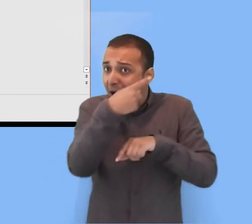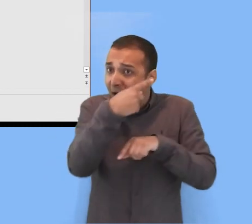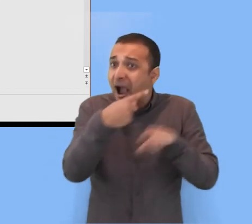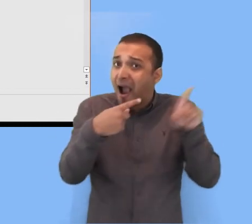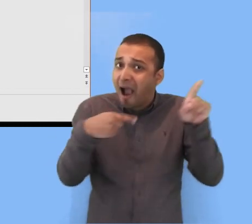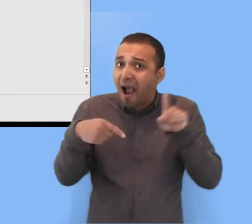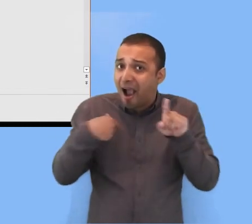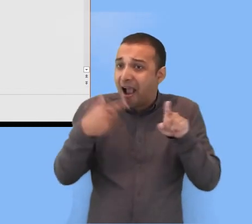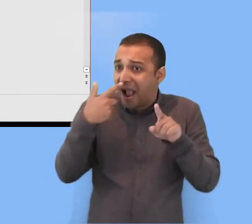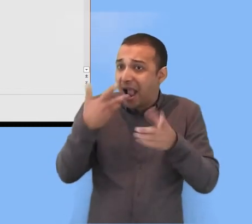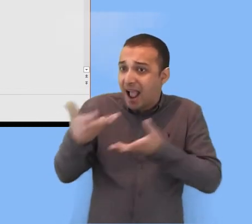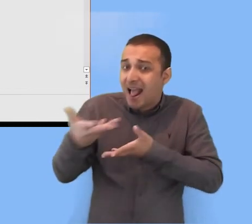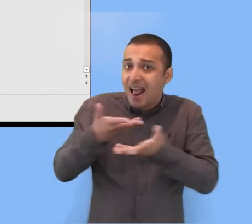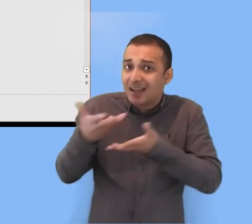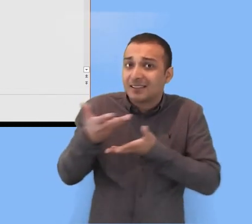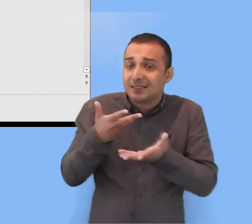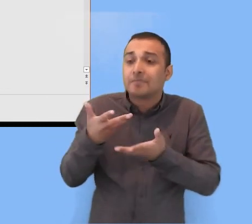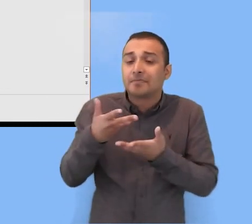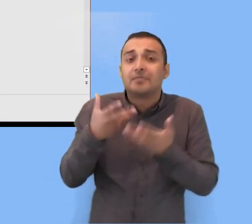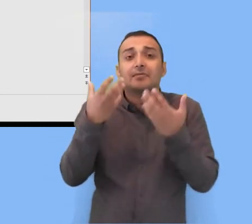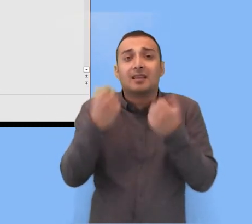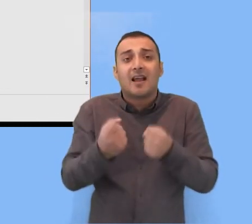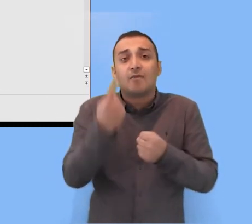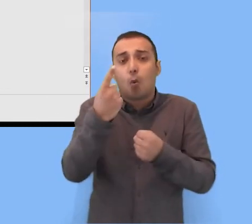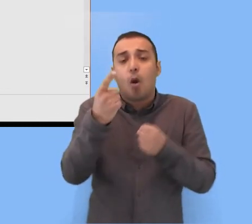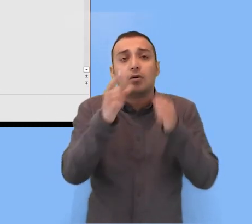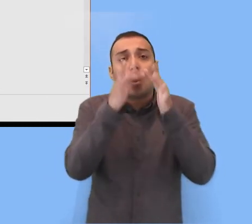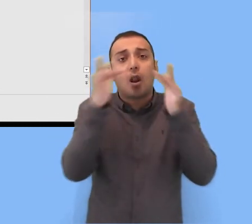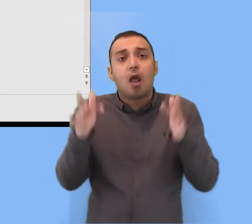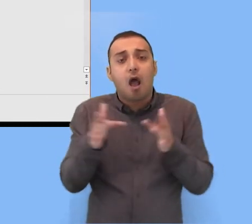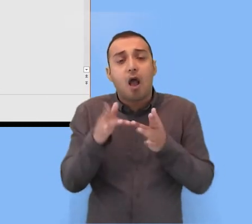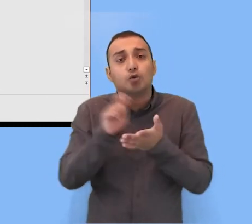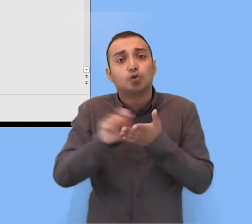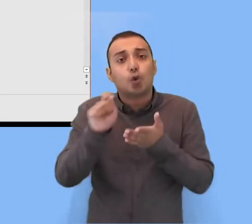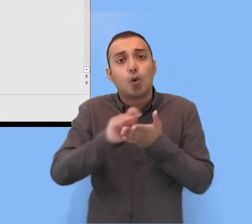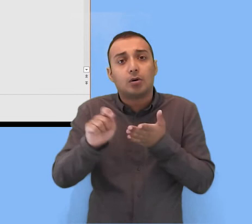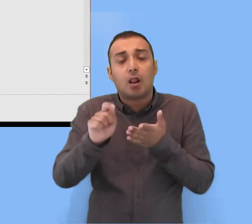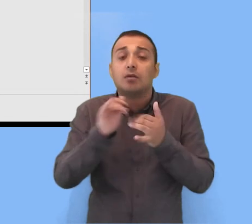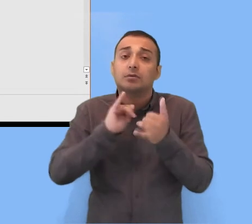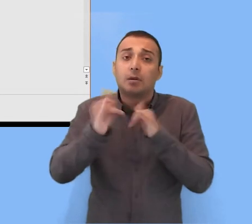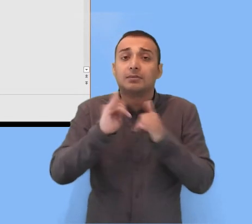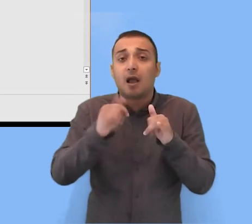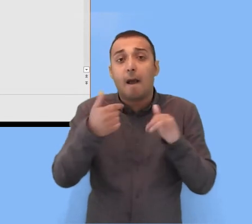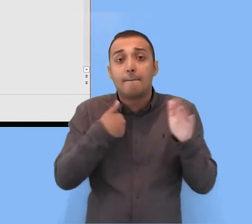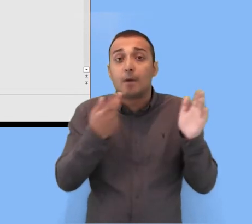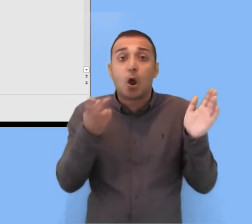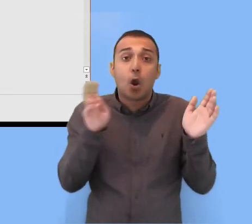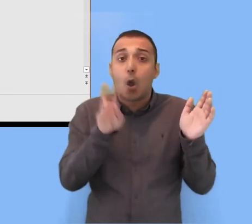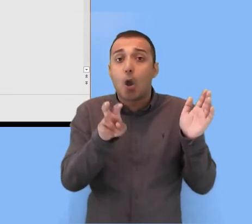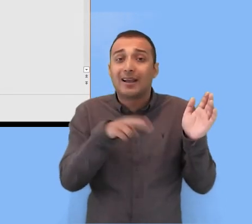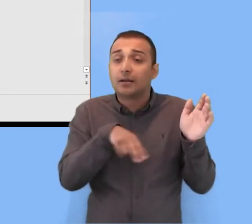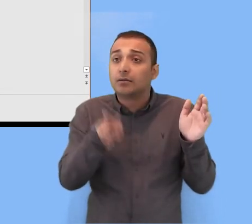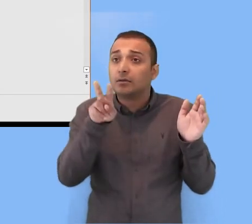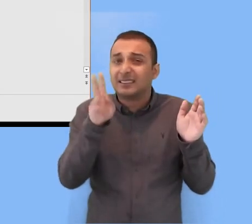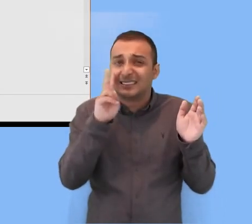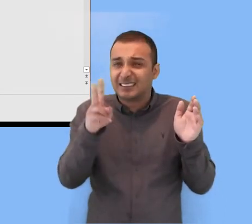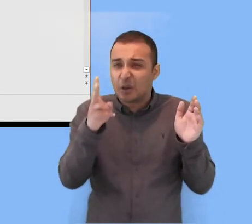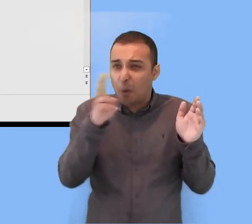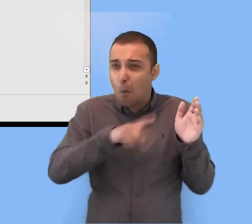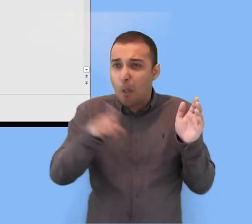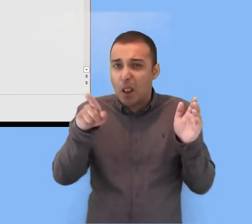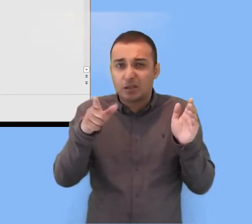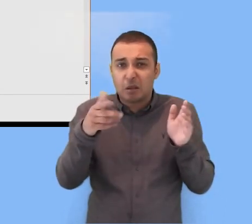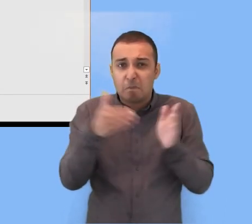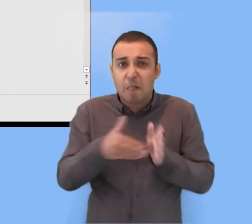was an online journal thing. I would log in sometimes and see stuff from months ago. I didn't know when